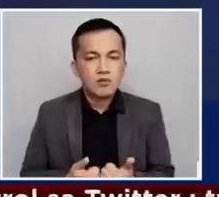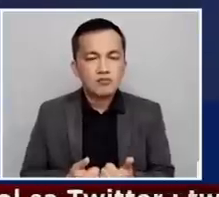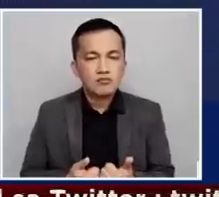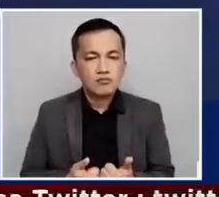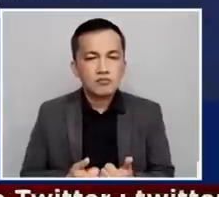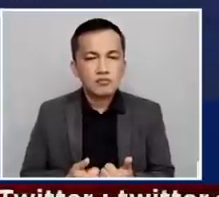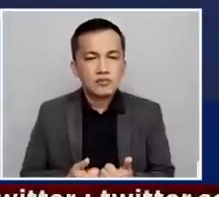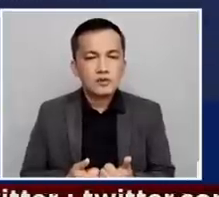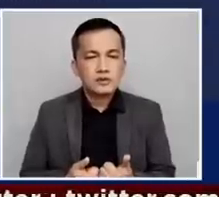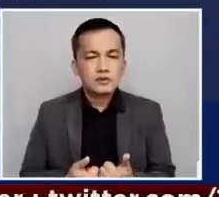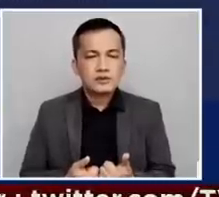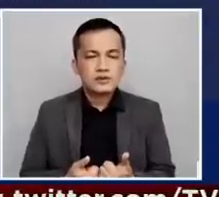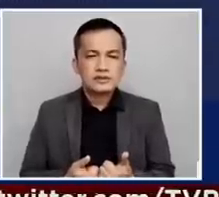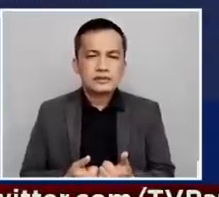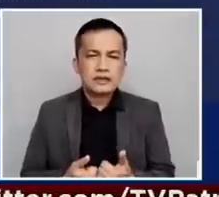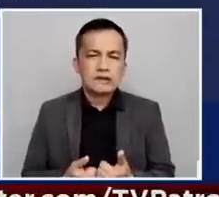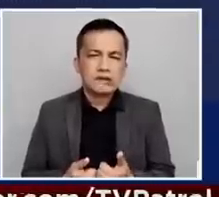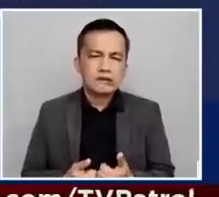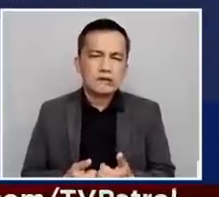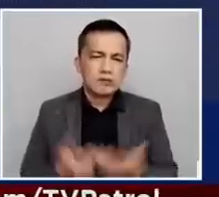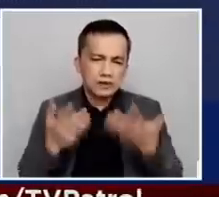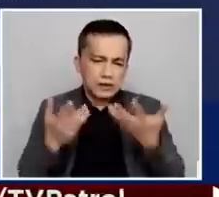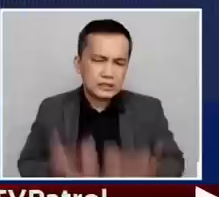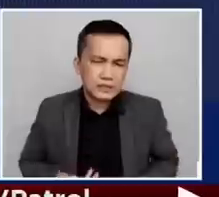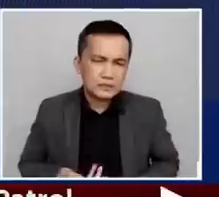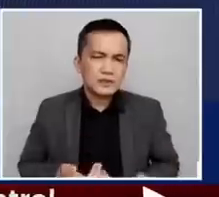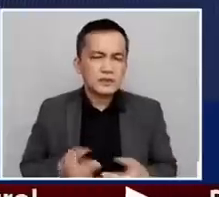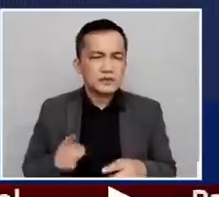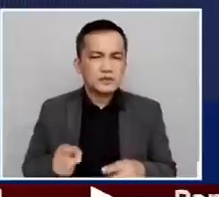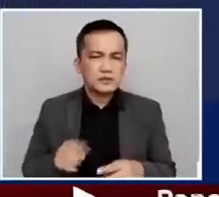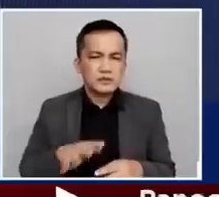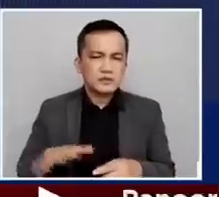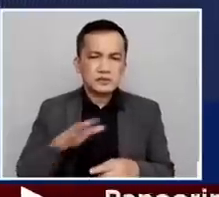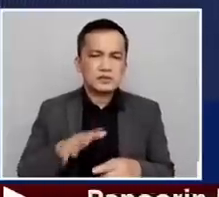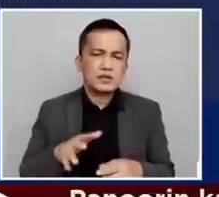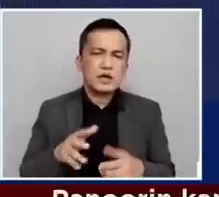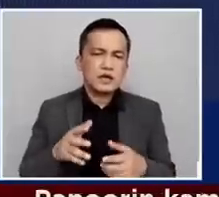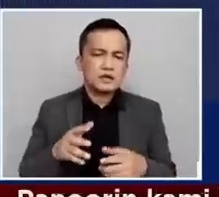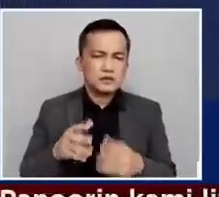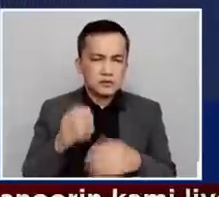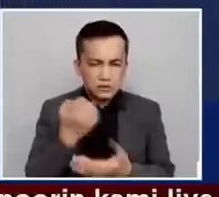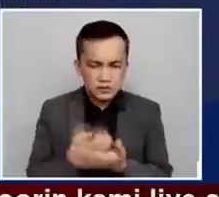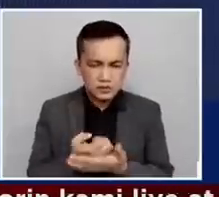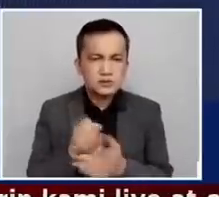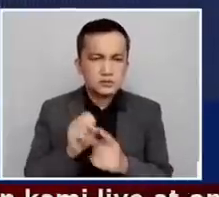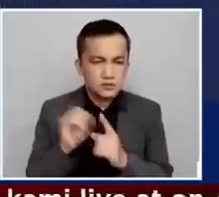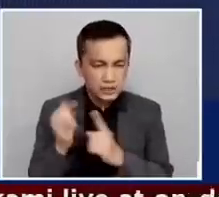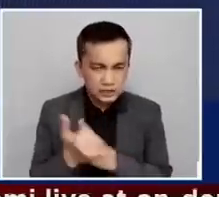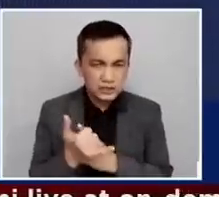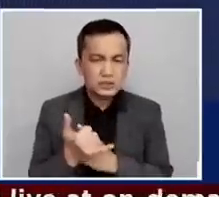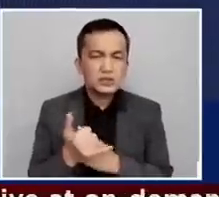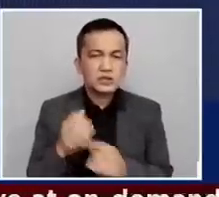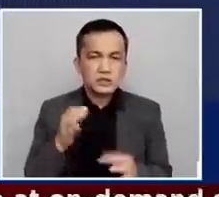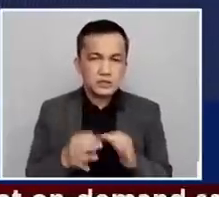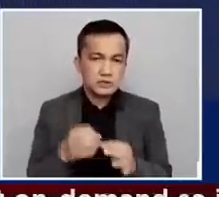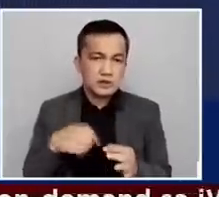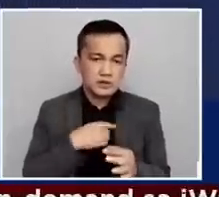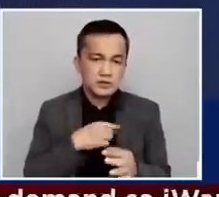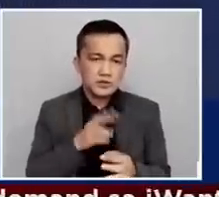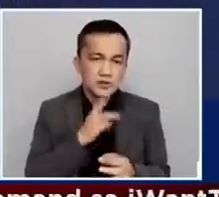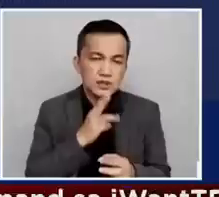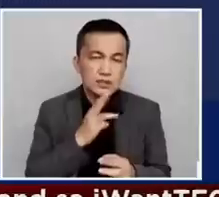how debilitating it will be to the entire economy, to the entire society, if our water